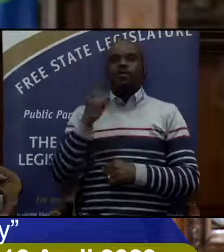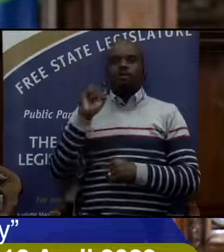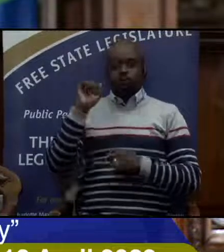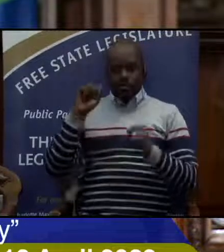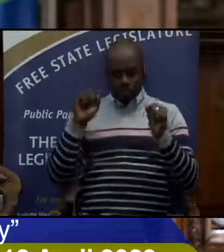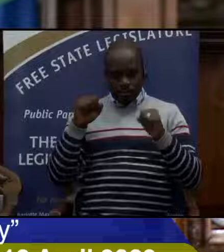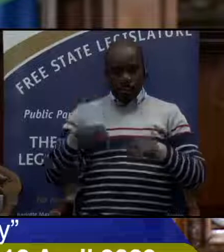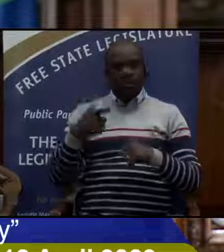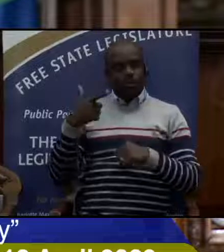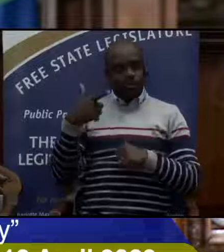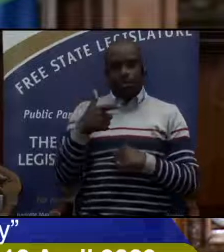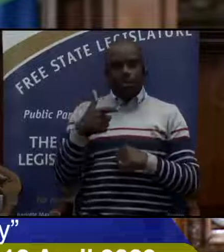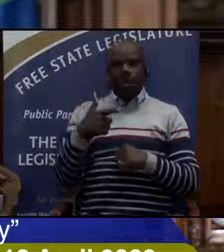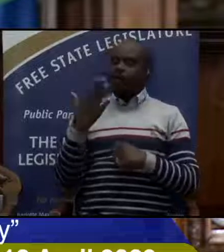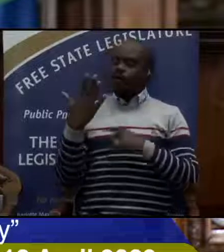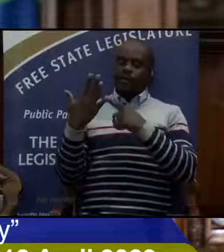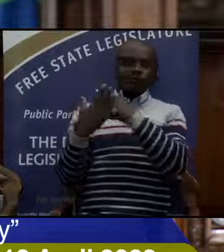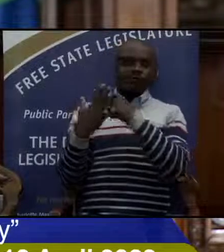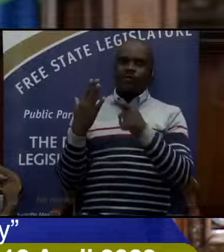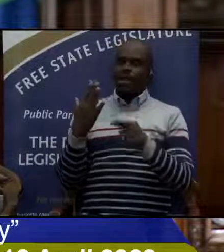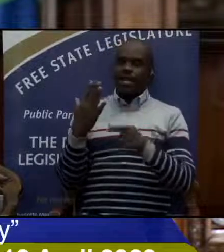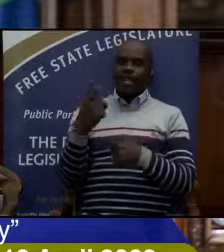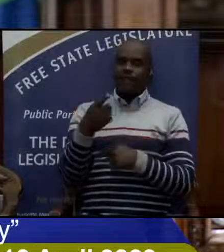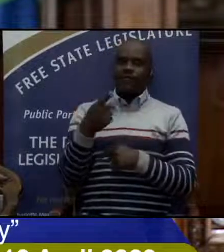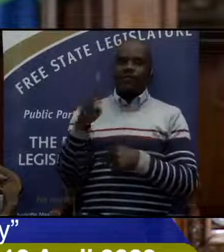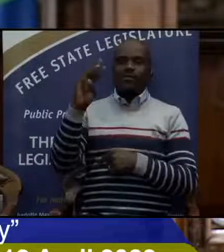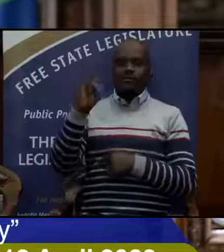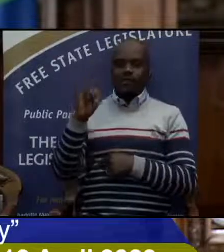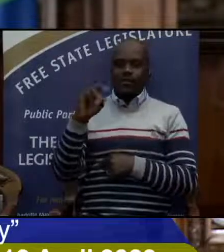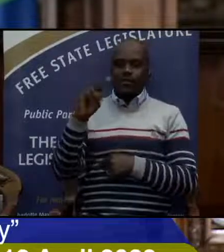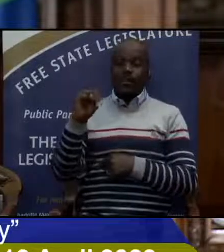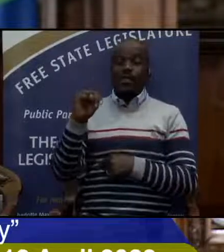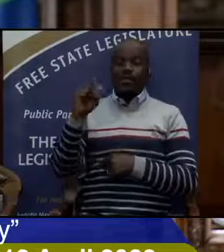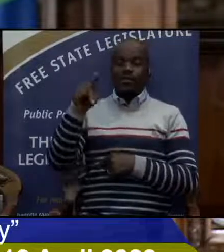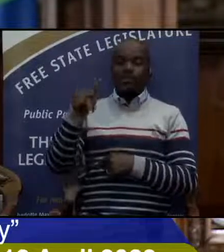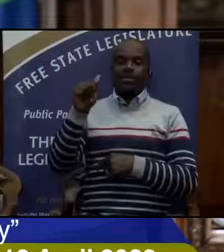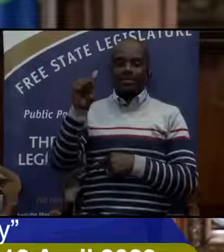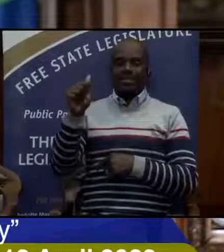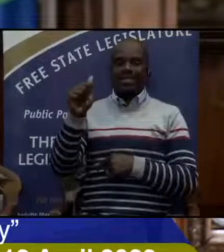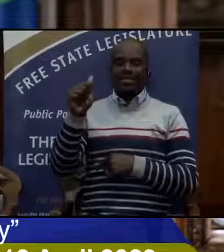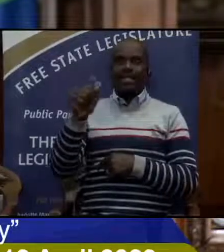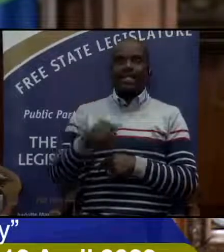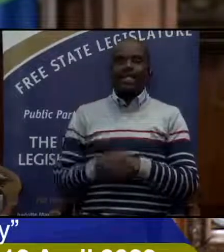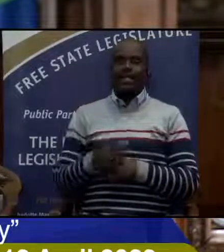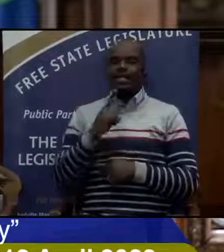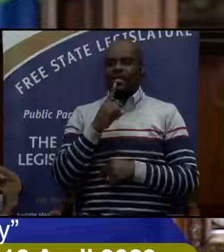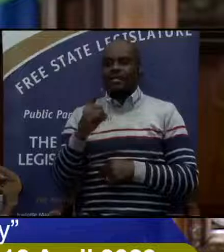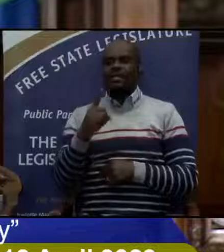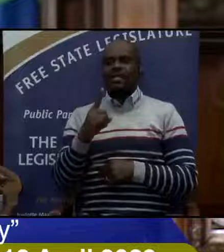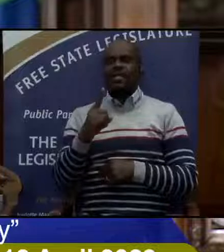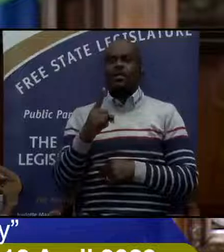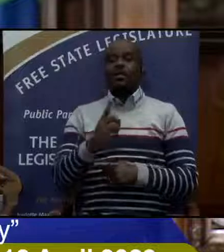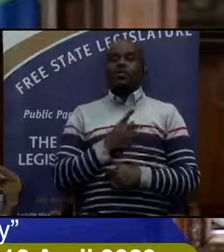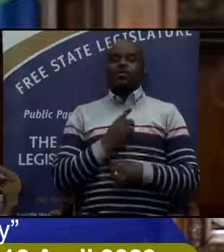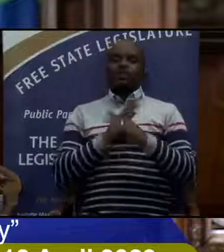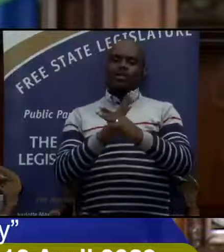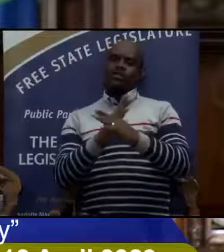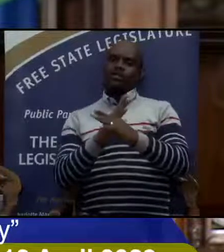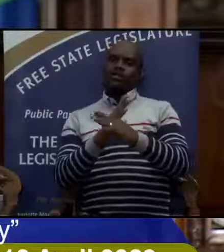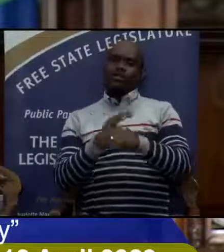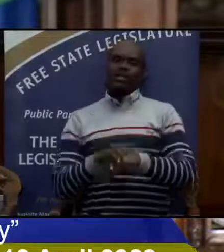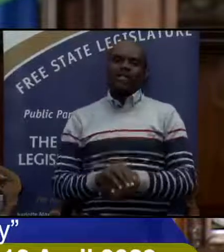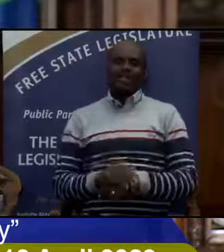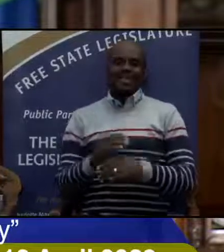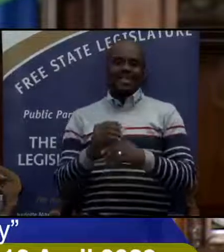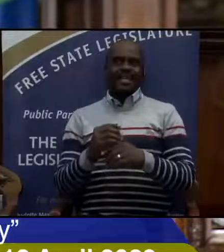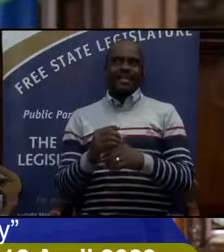ba hauna evidence batho ba ene le self defense is self defense ka o tsetse motho ka acid ke self defense ka o thuntse motho ka di bullet